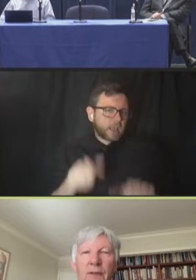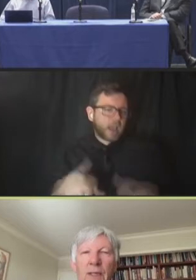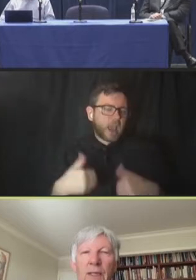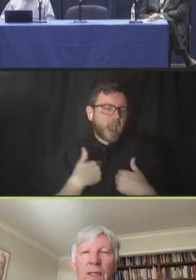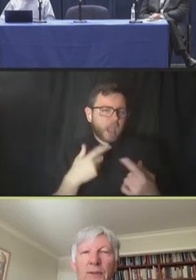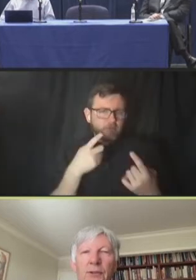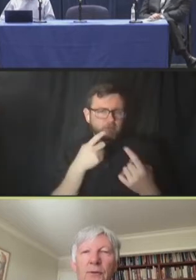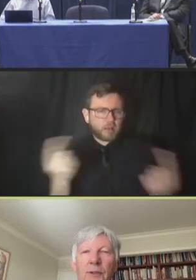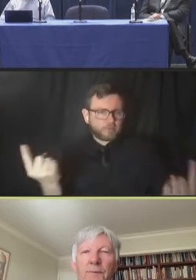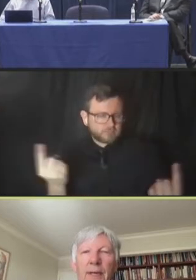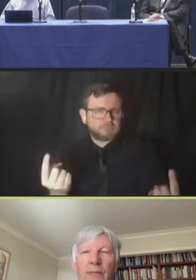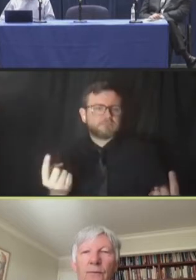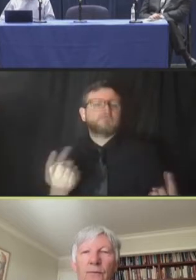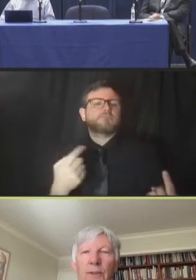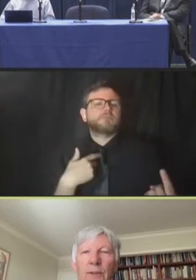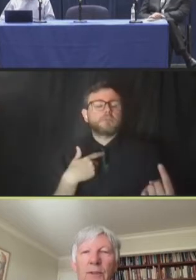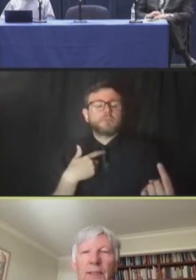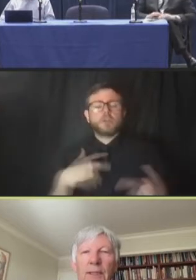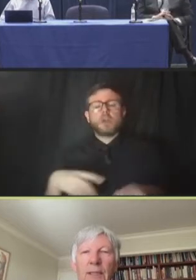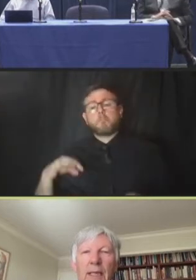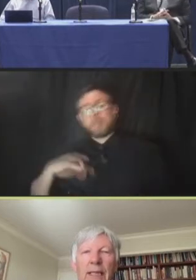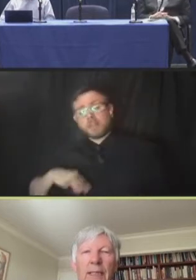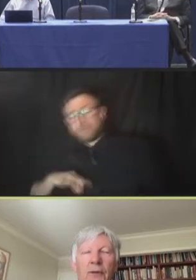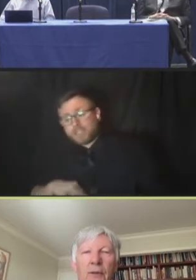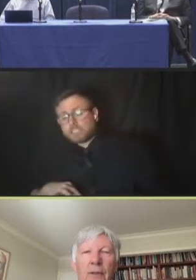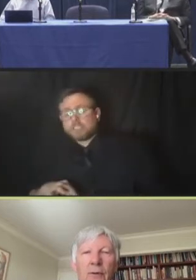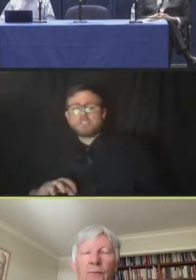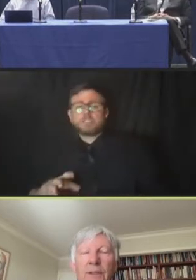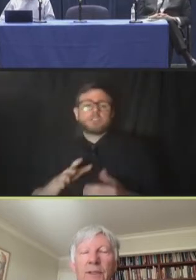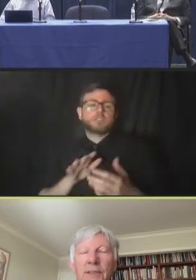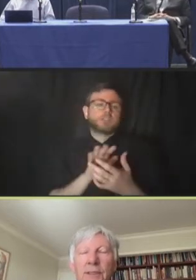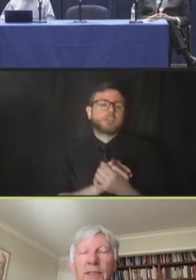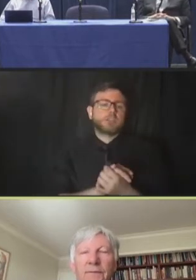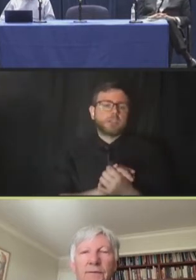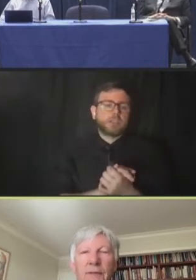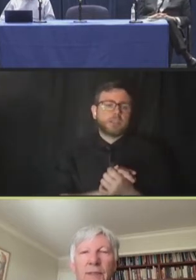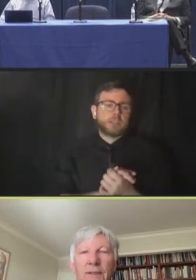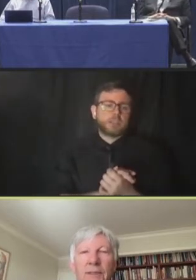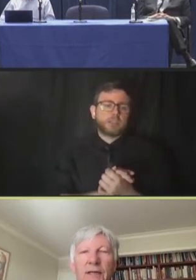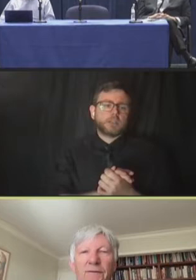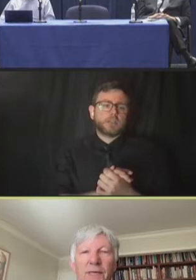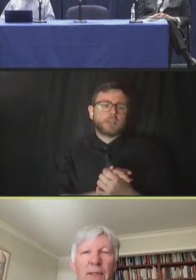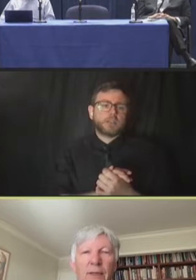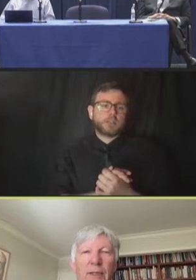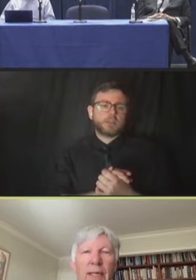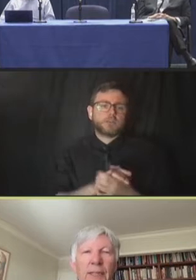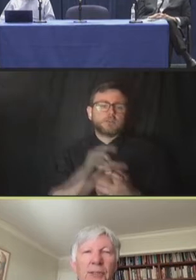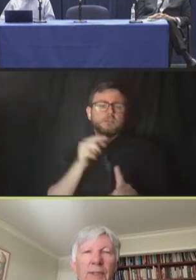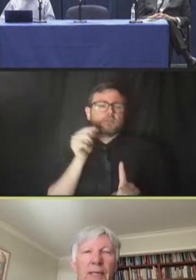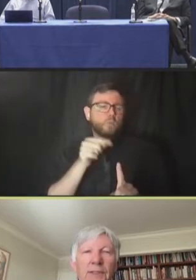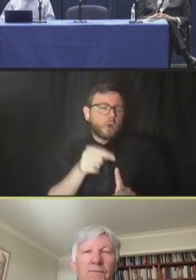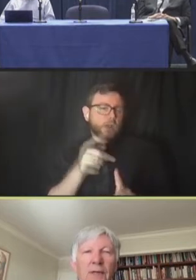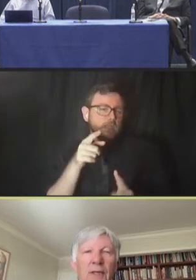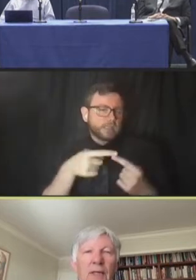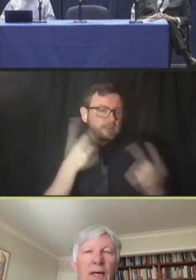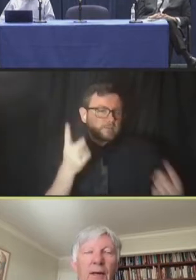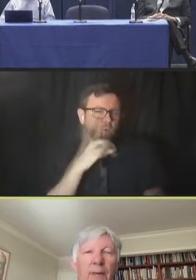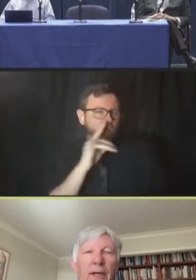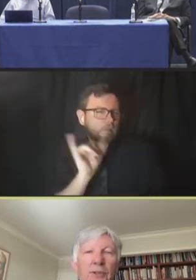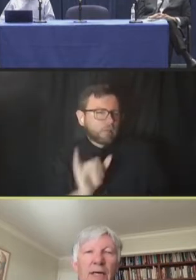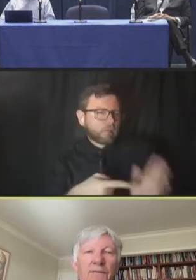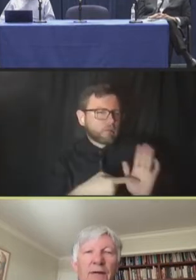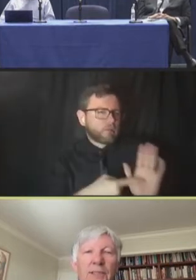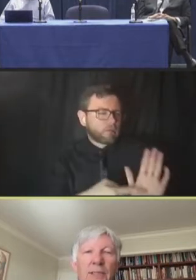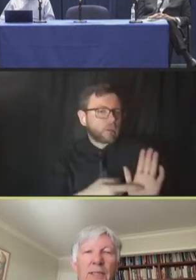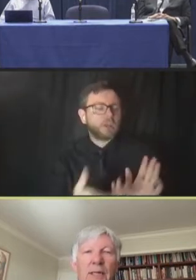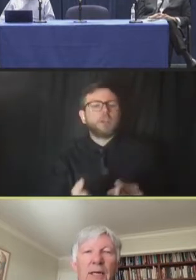benefits. And they're told about what the likelihood or what these side effects might look like. So in the case of minor